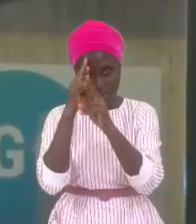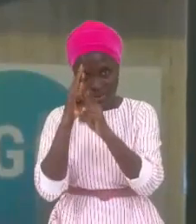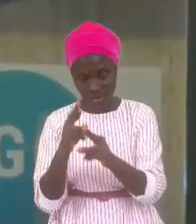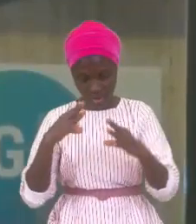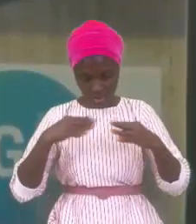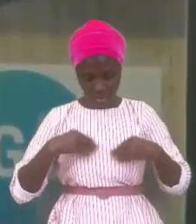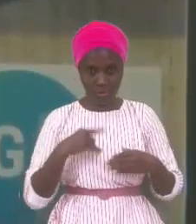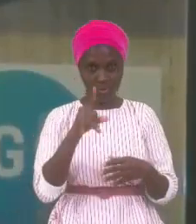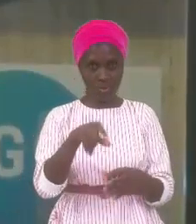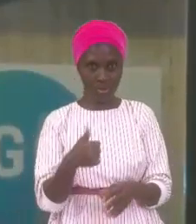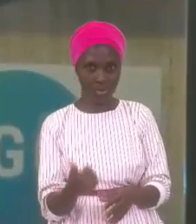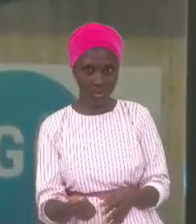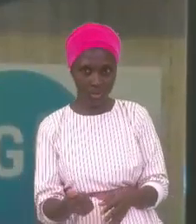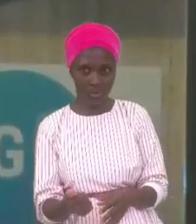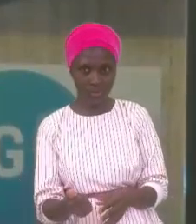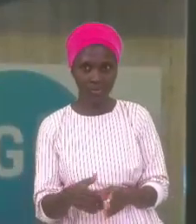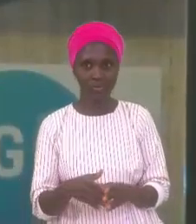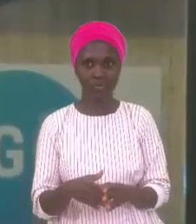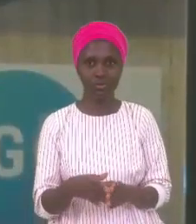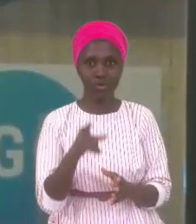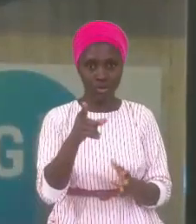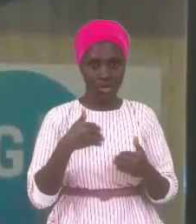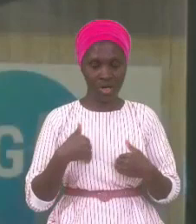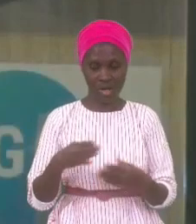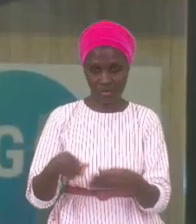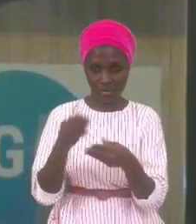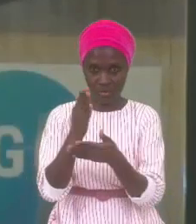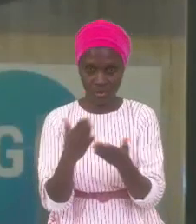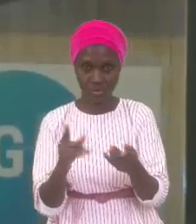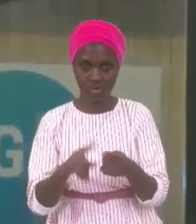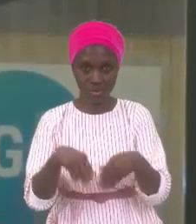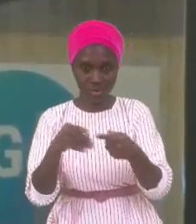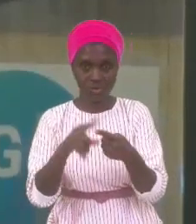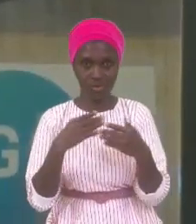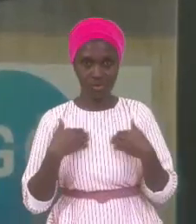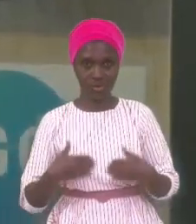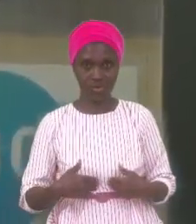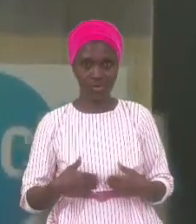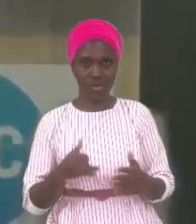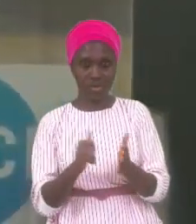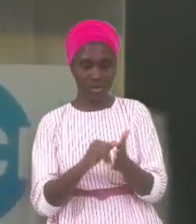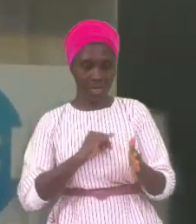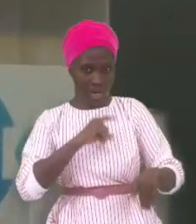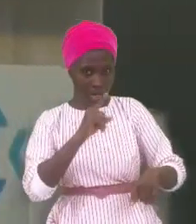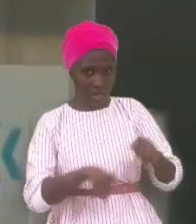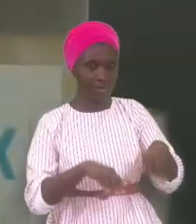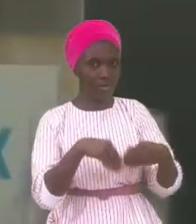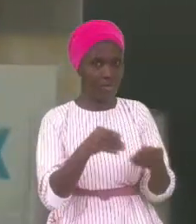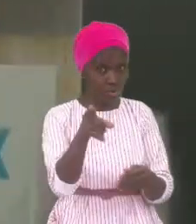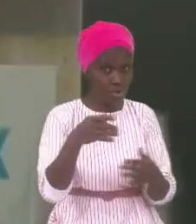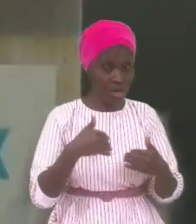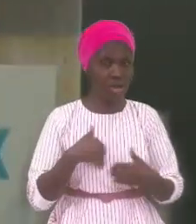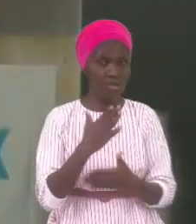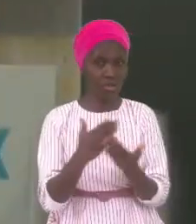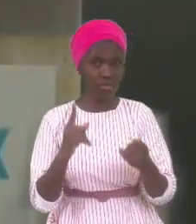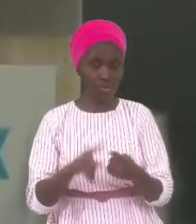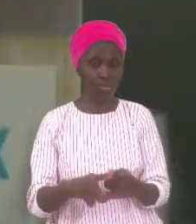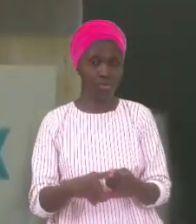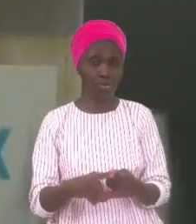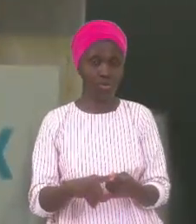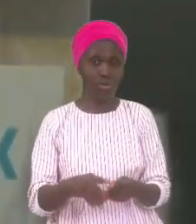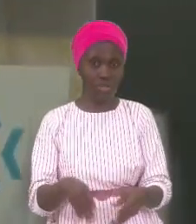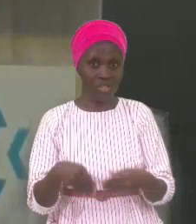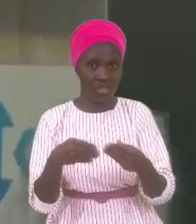another. He has something to give to the body I cannot give. He has something to express in the body I cannot express.